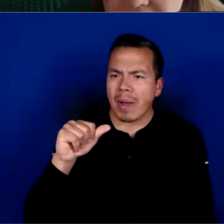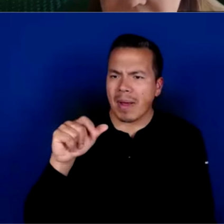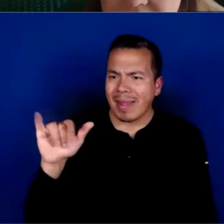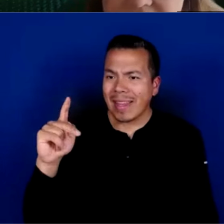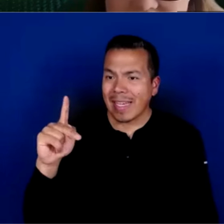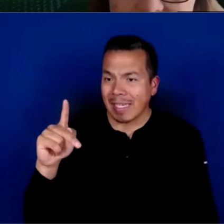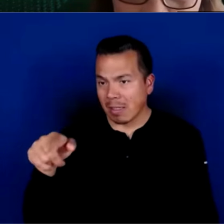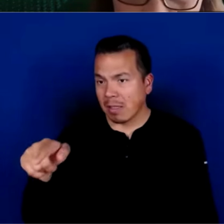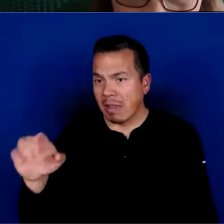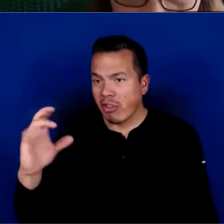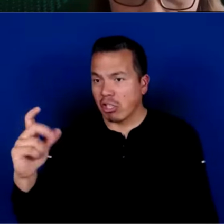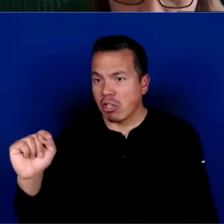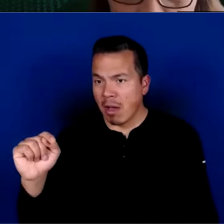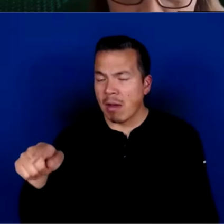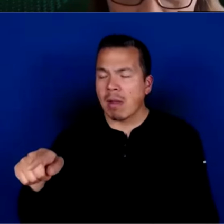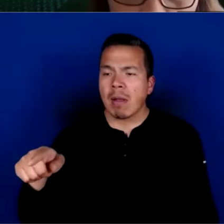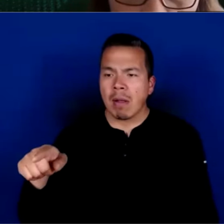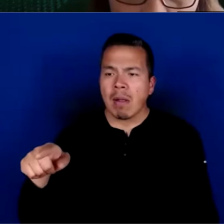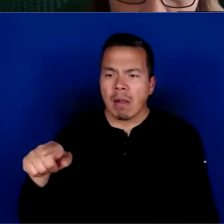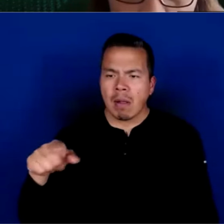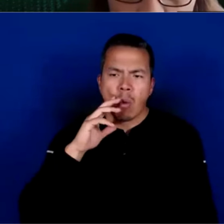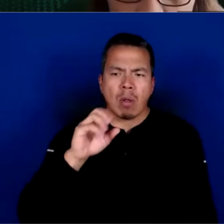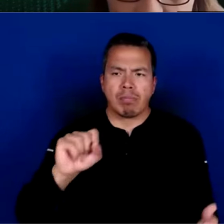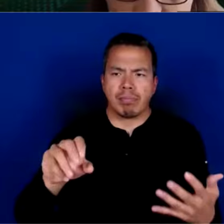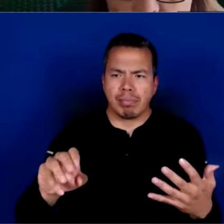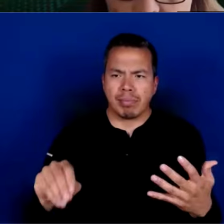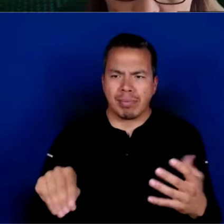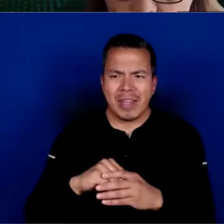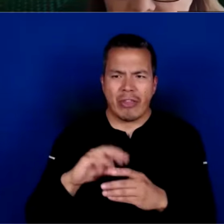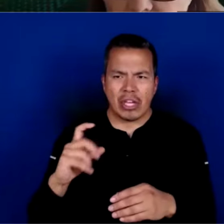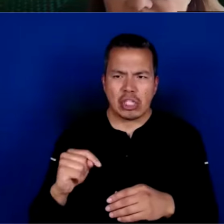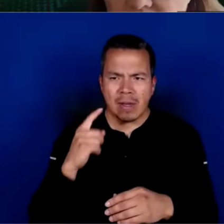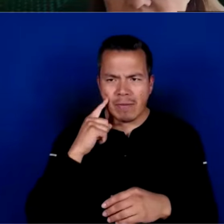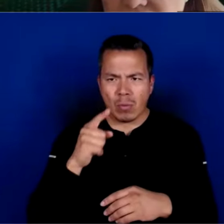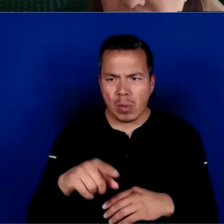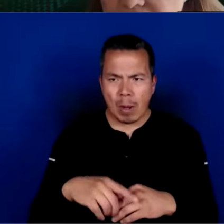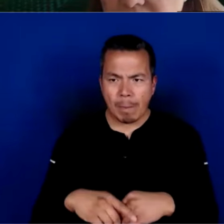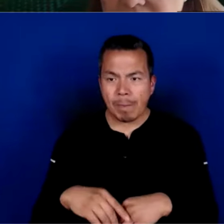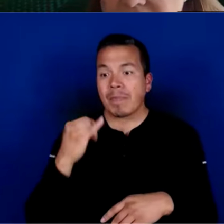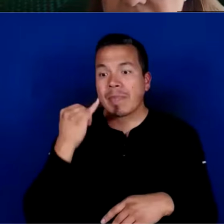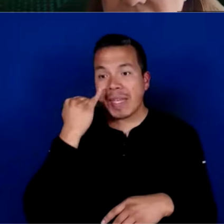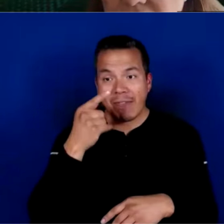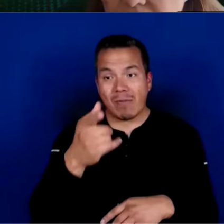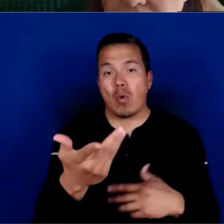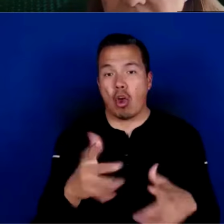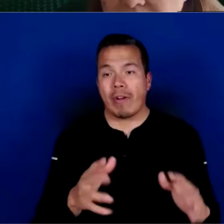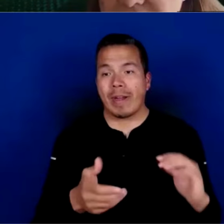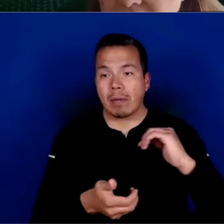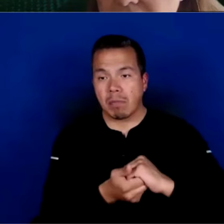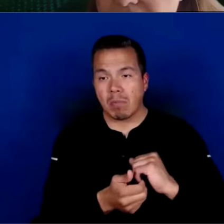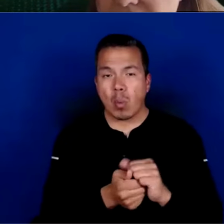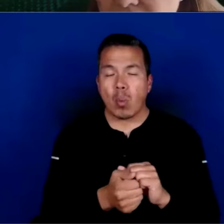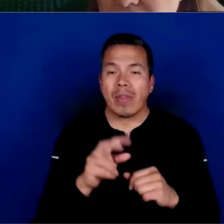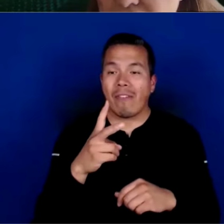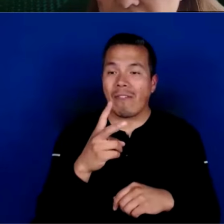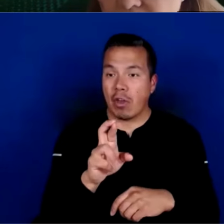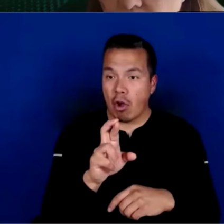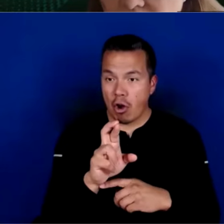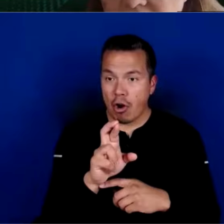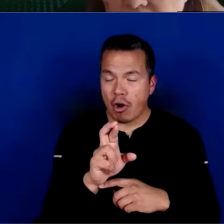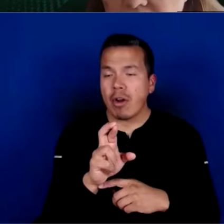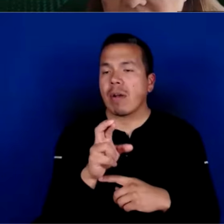can put some of that stuff in the chat for you. If you are working with vocational rehabilitation, I would absolutely tell